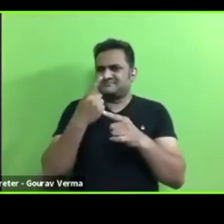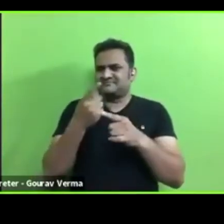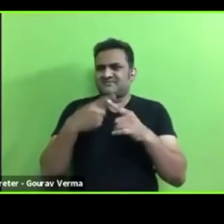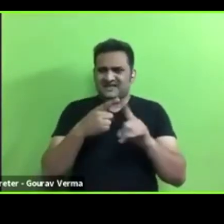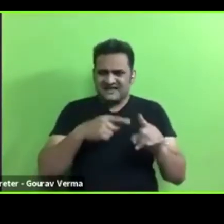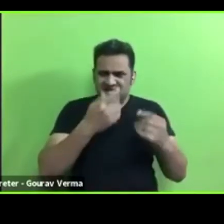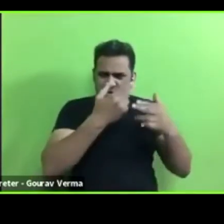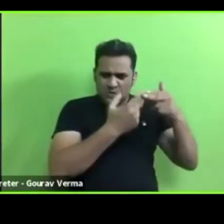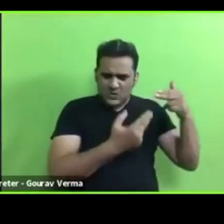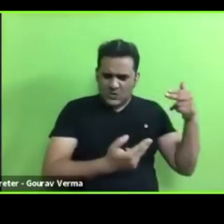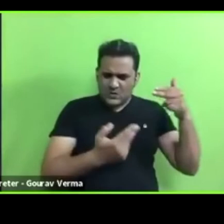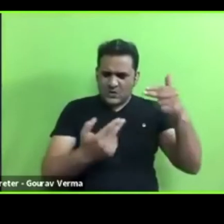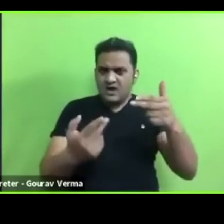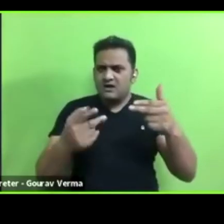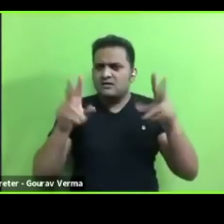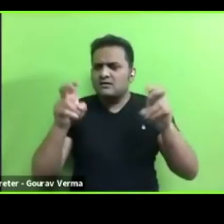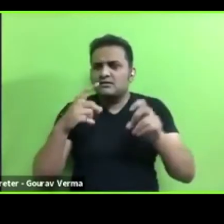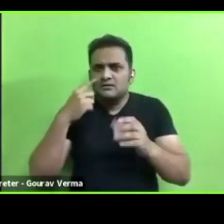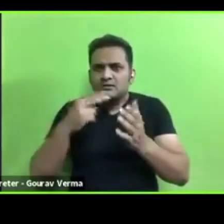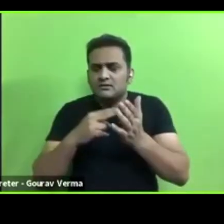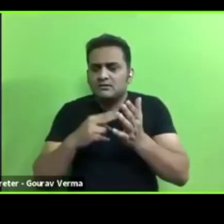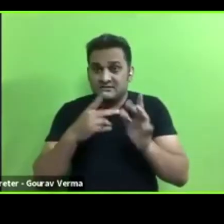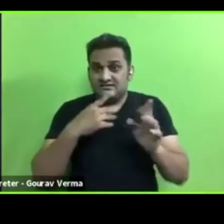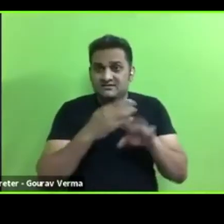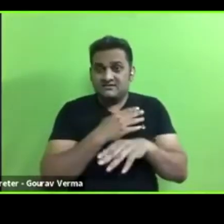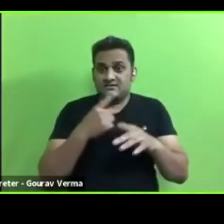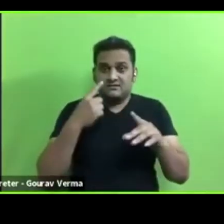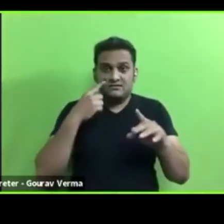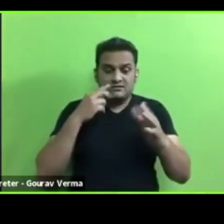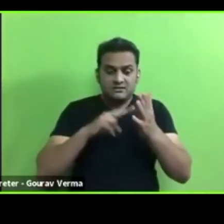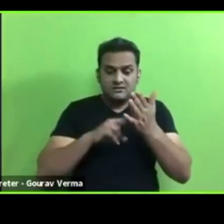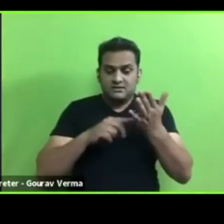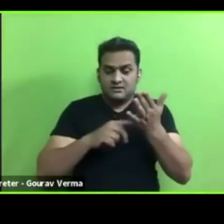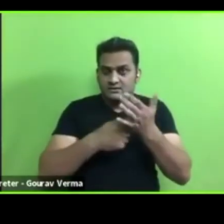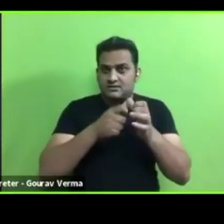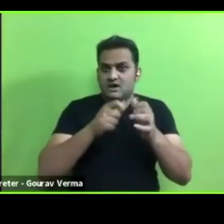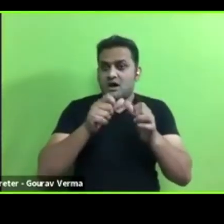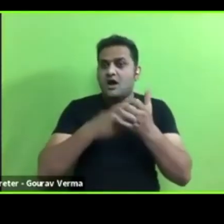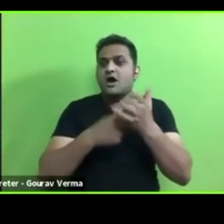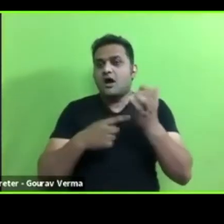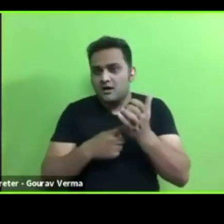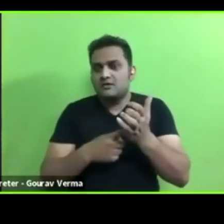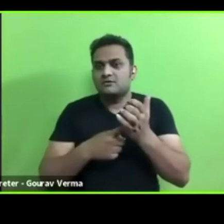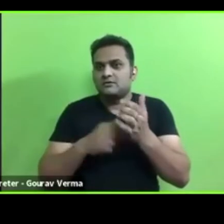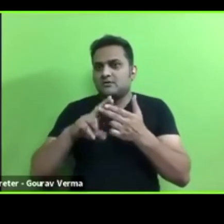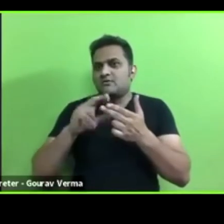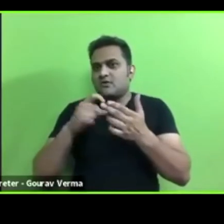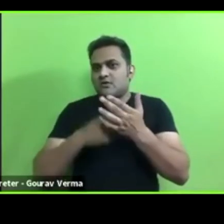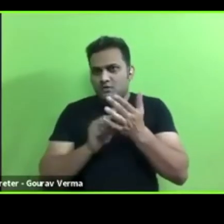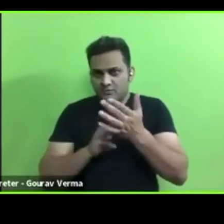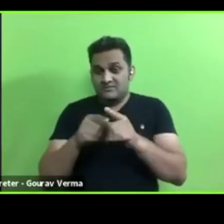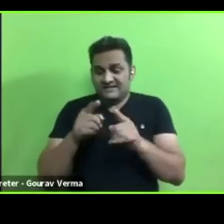to inter-caste. I've spoken about intra-art form, correction. And it's as applicable to